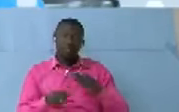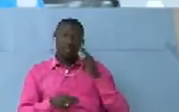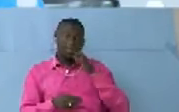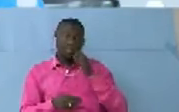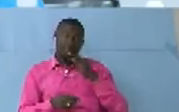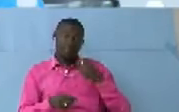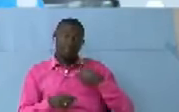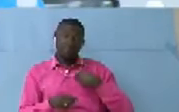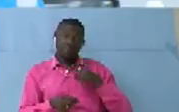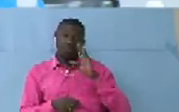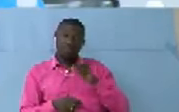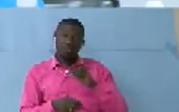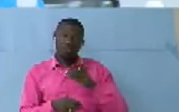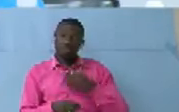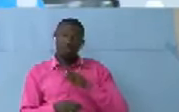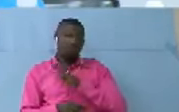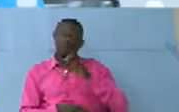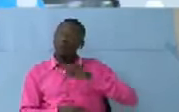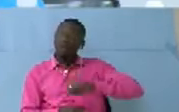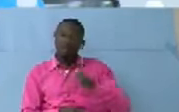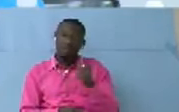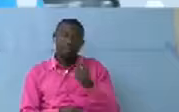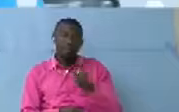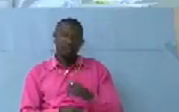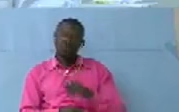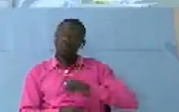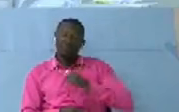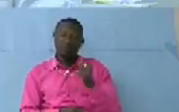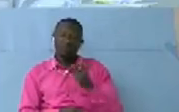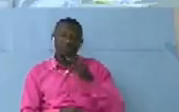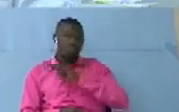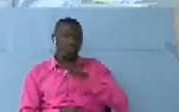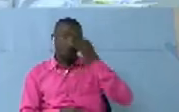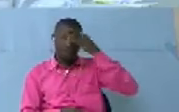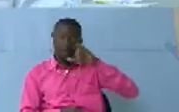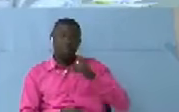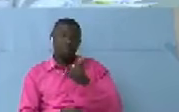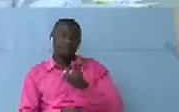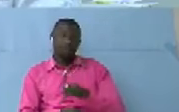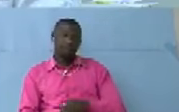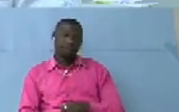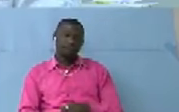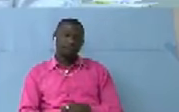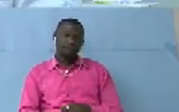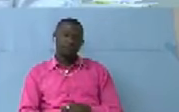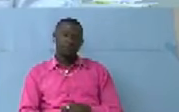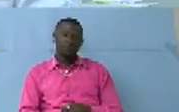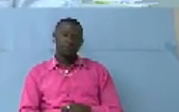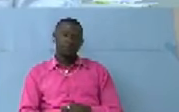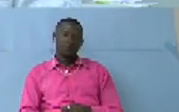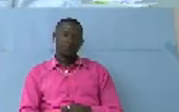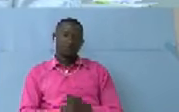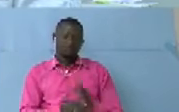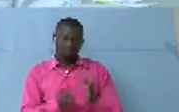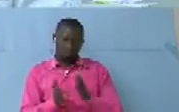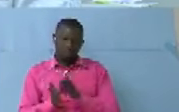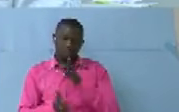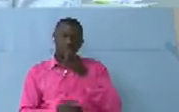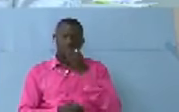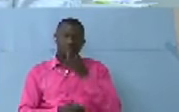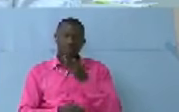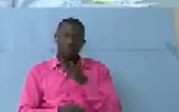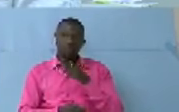me, but I did not agree. You said that your foot occasionally swells